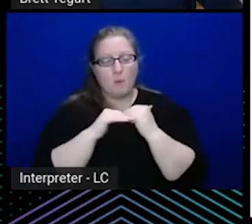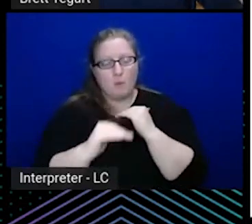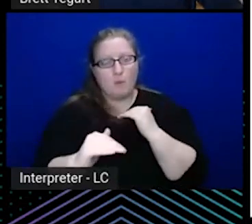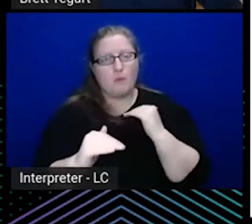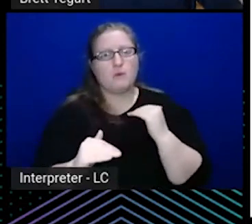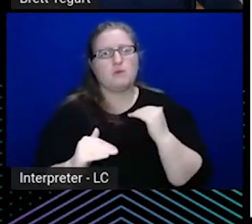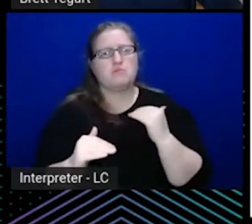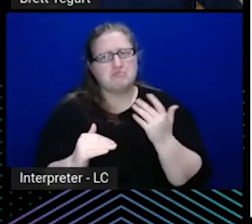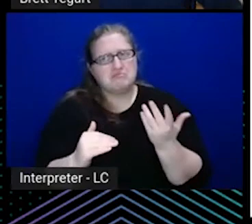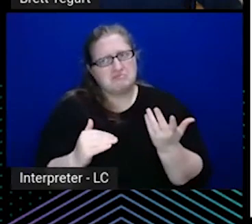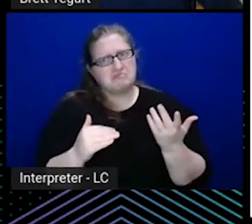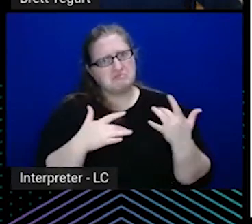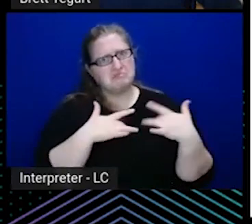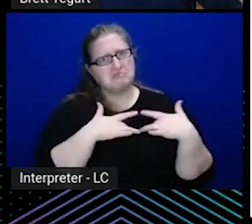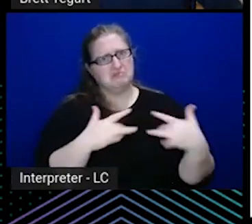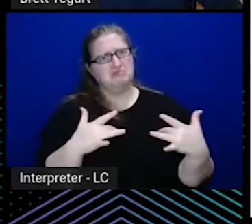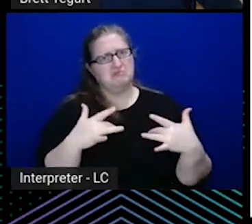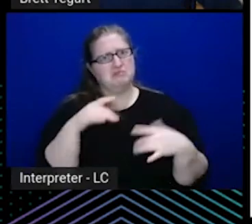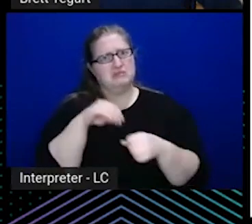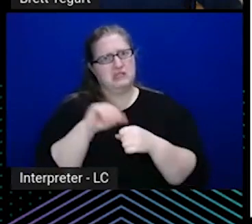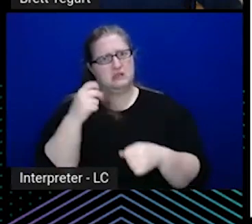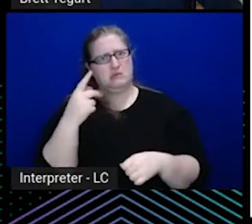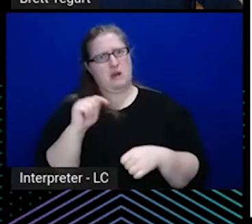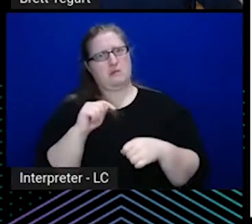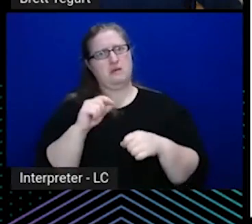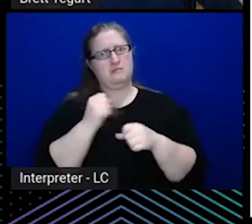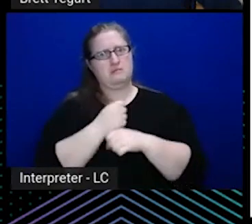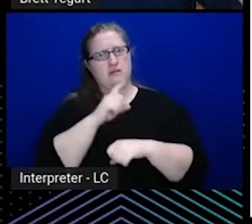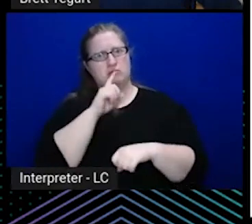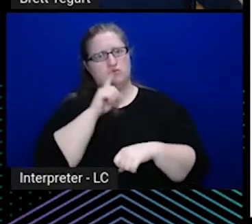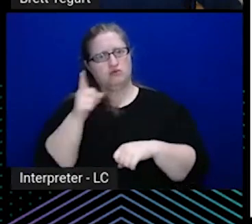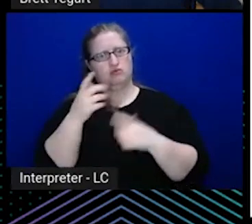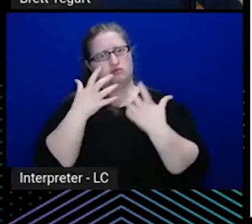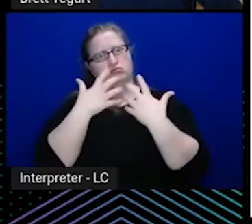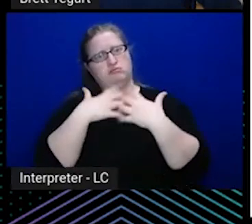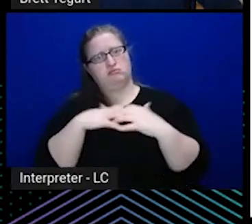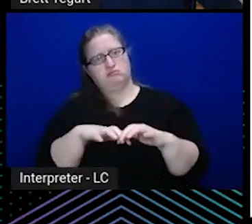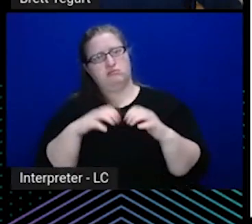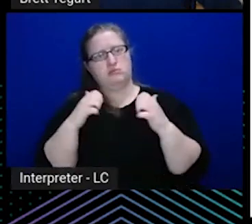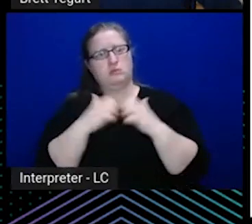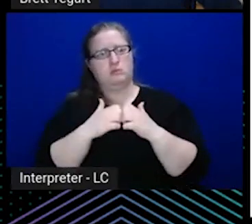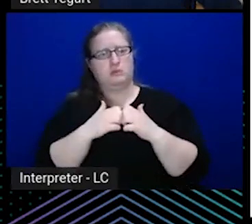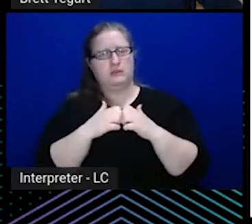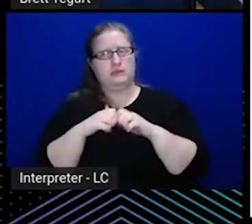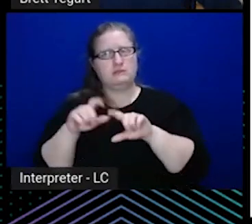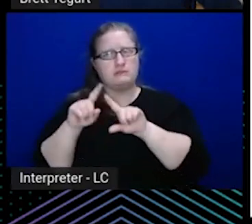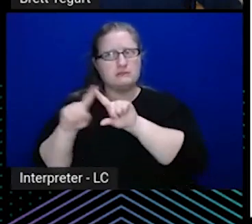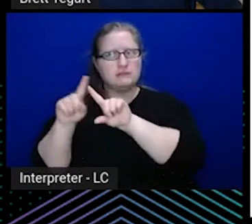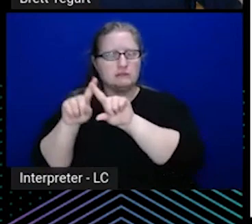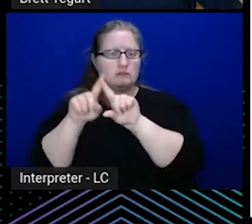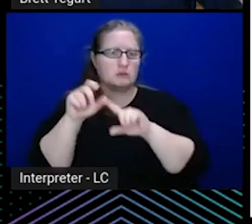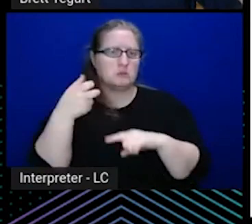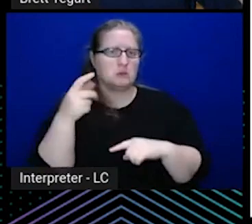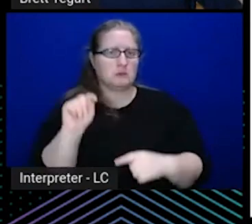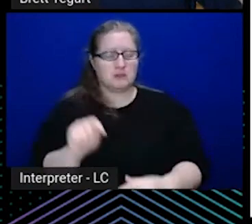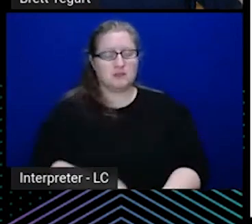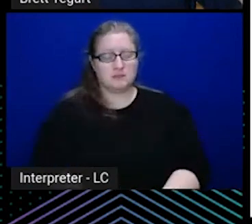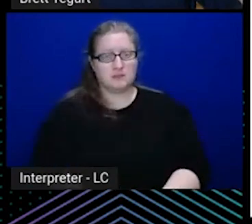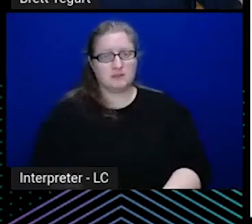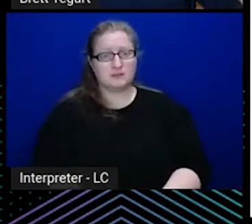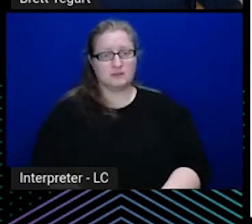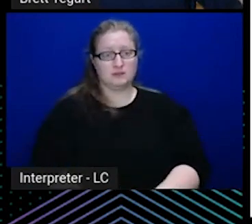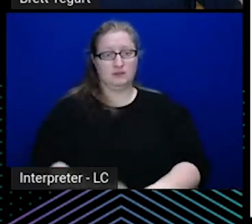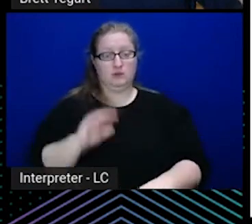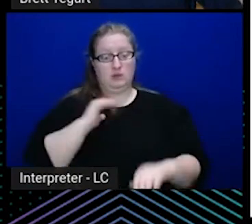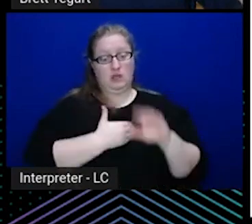that you have in the apartment that make sure the apartment plays well with other different apartments in the building. So in our technology